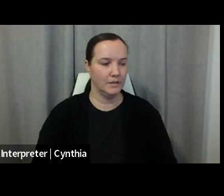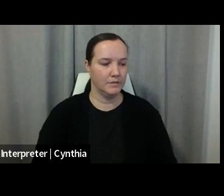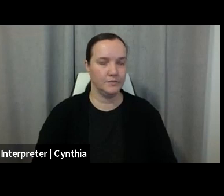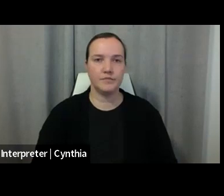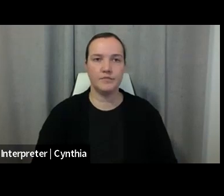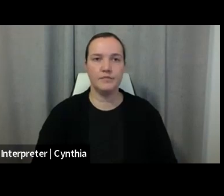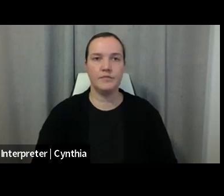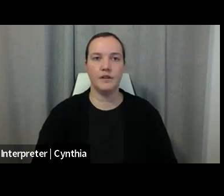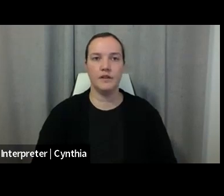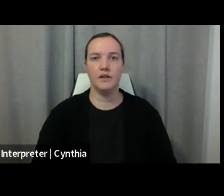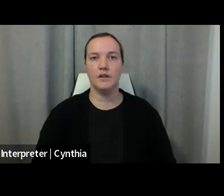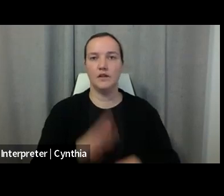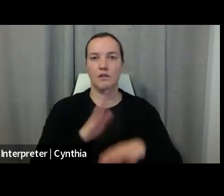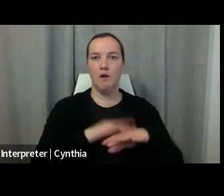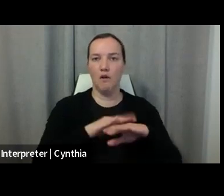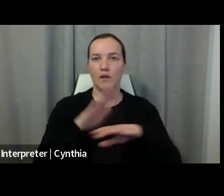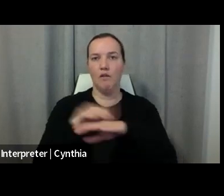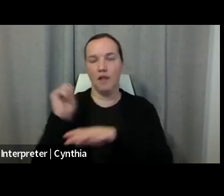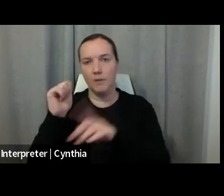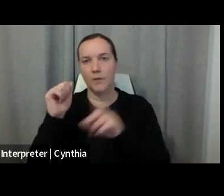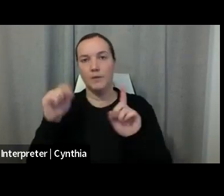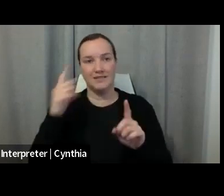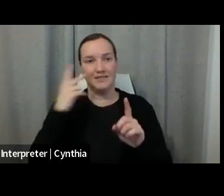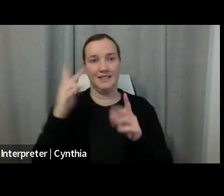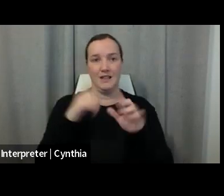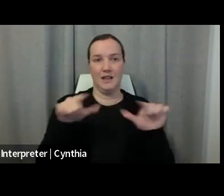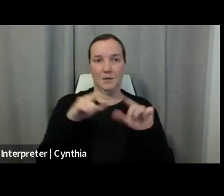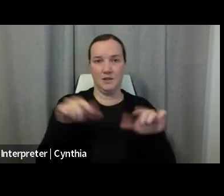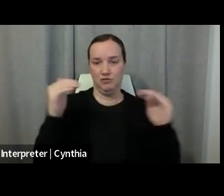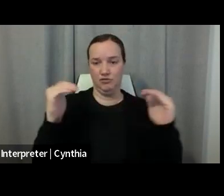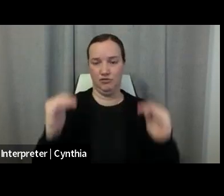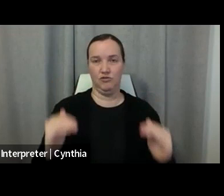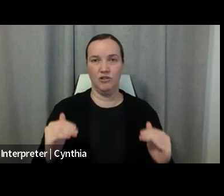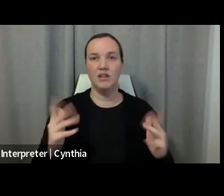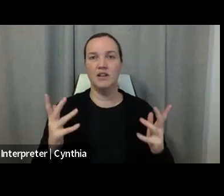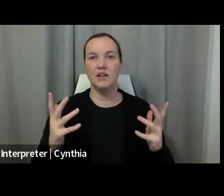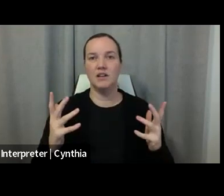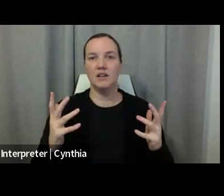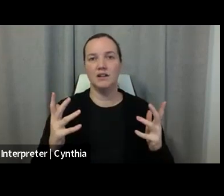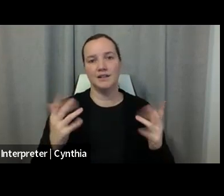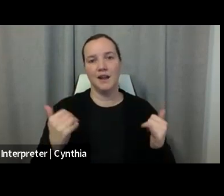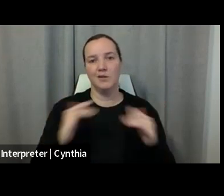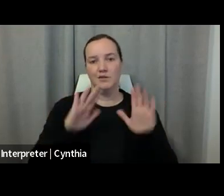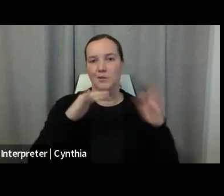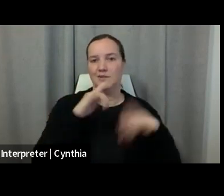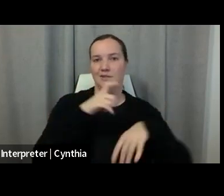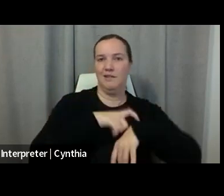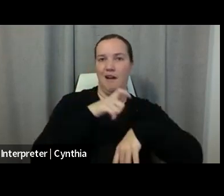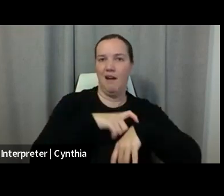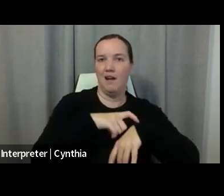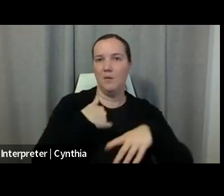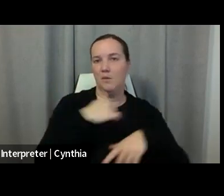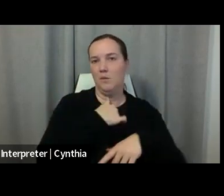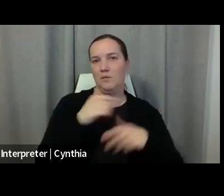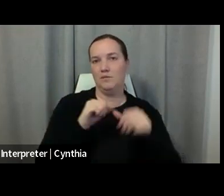And then calling in, calling out, you can see language that's here. And again, for time, I'm going to keep us moving on this because I think these are